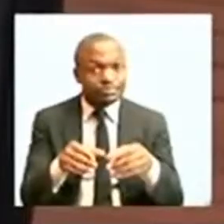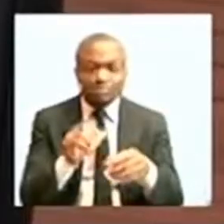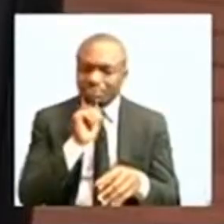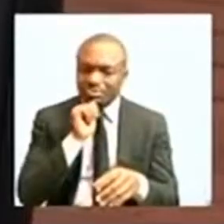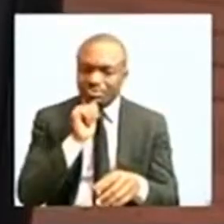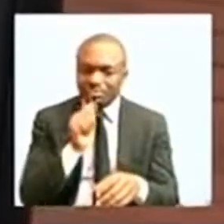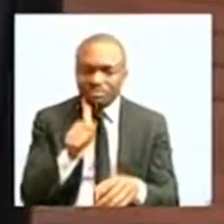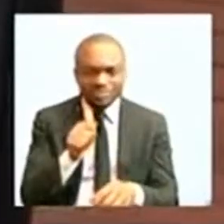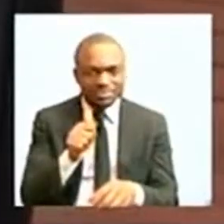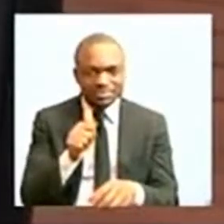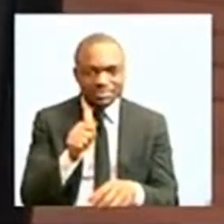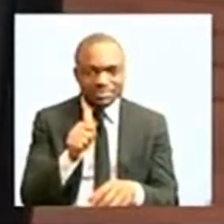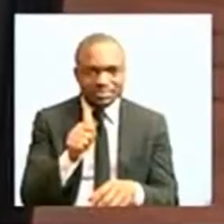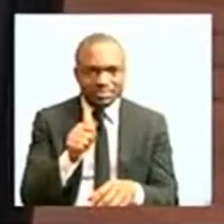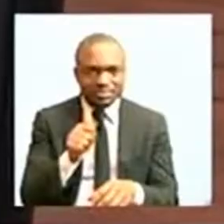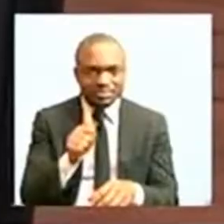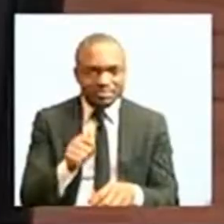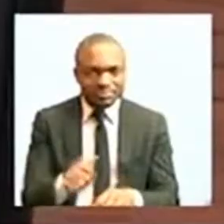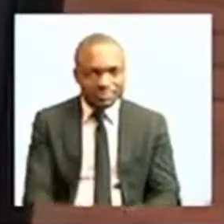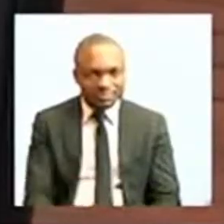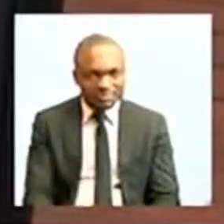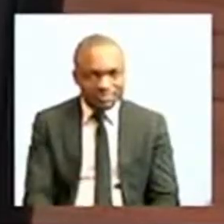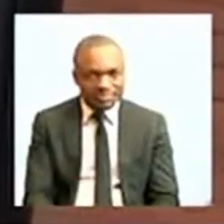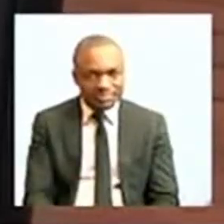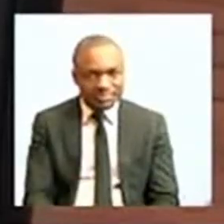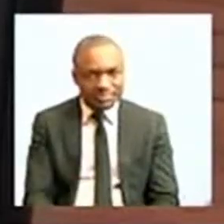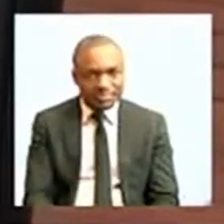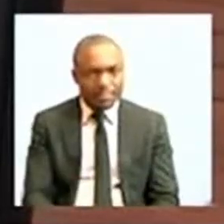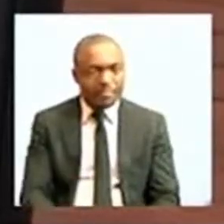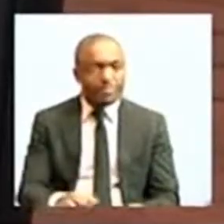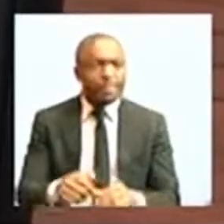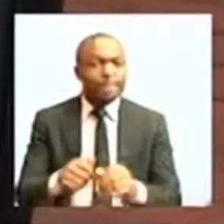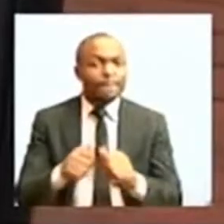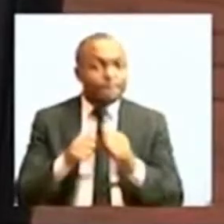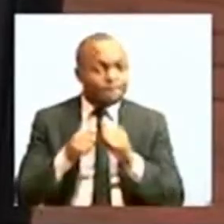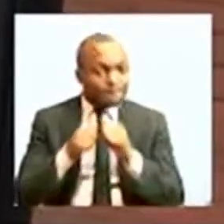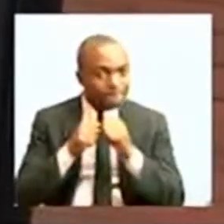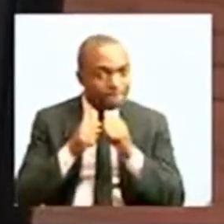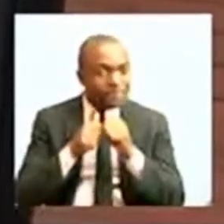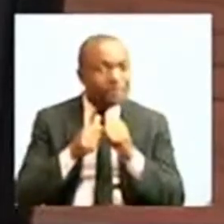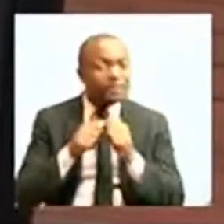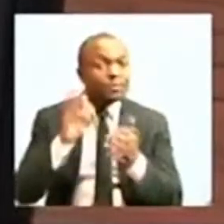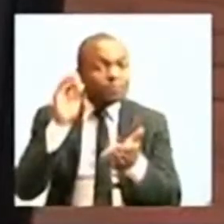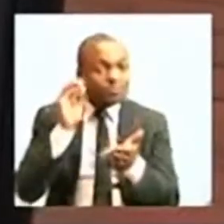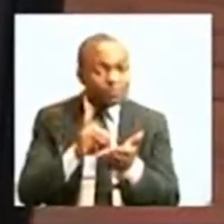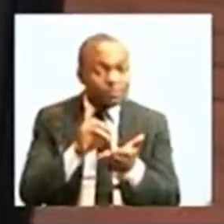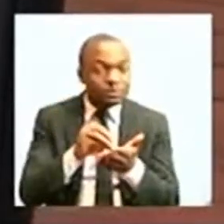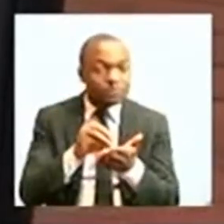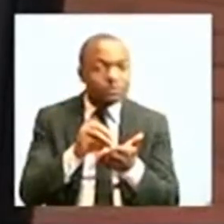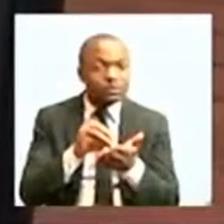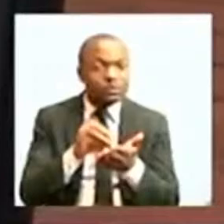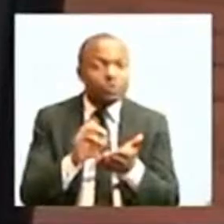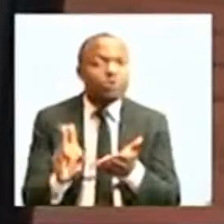doesn't actually insert the provision of liquidated damages.